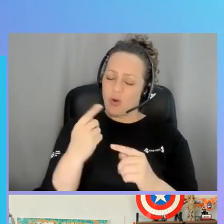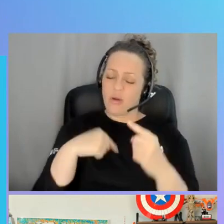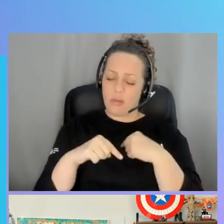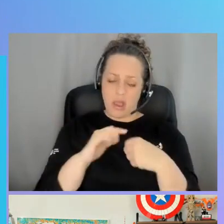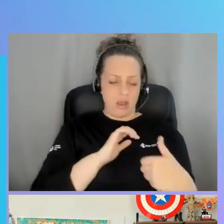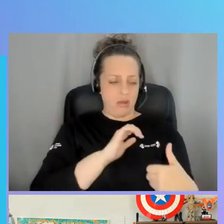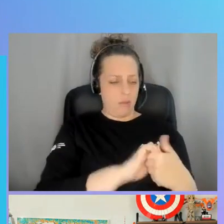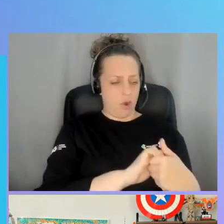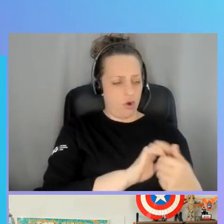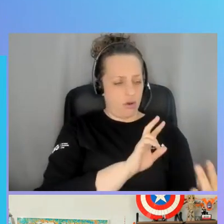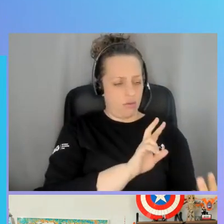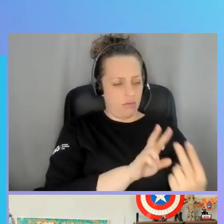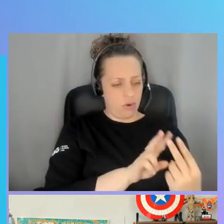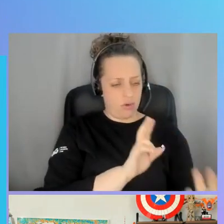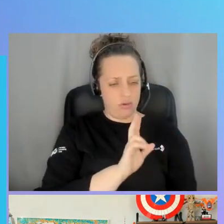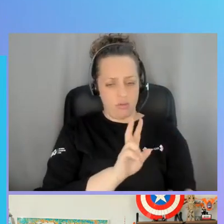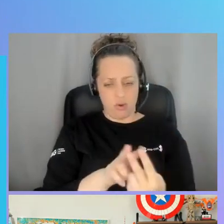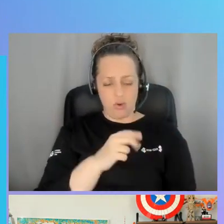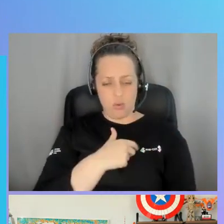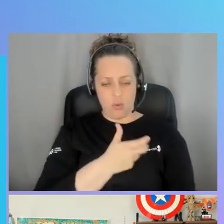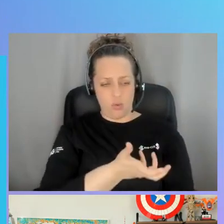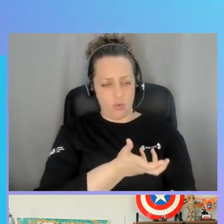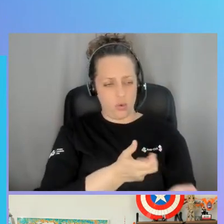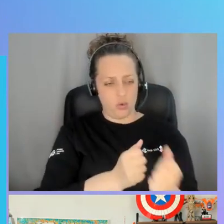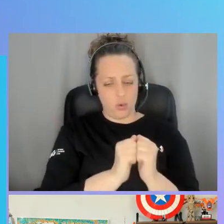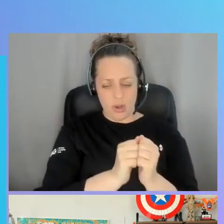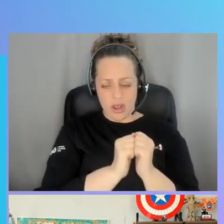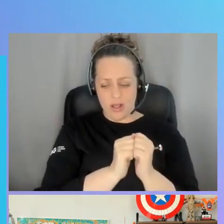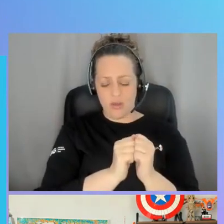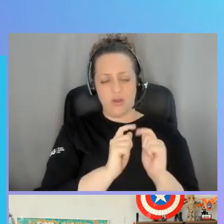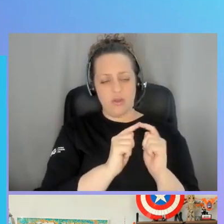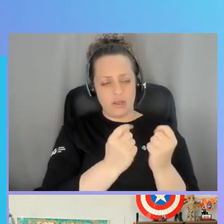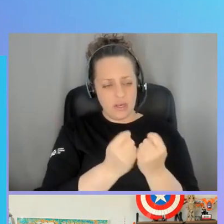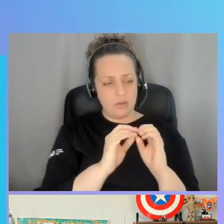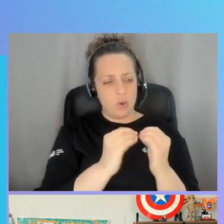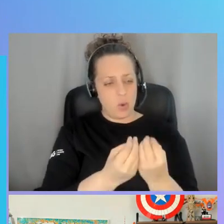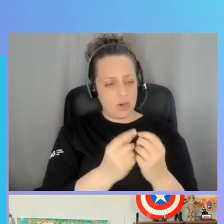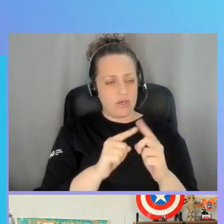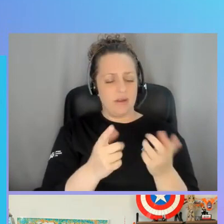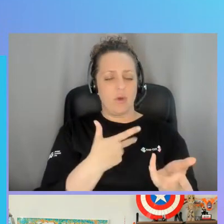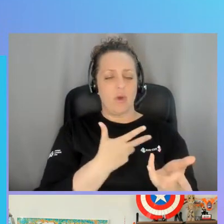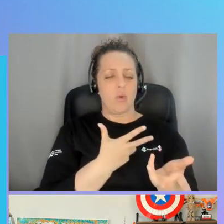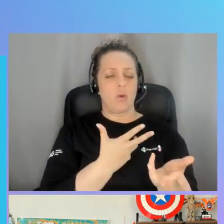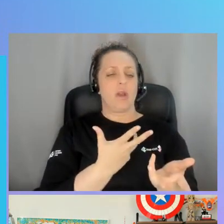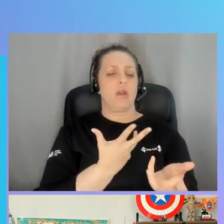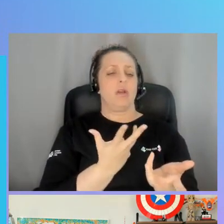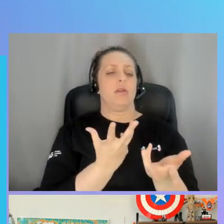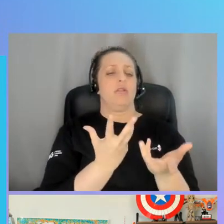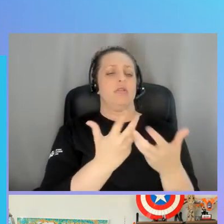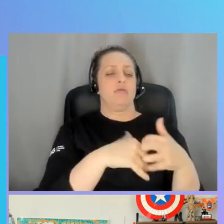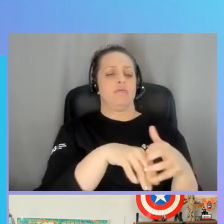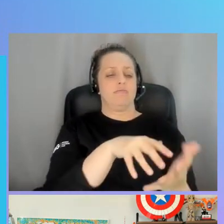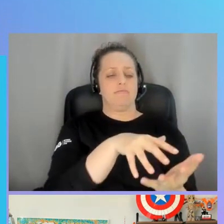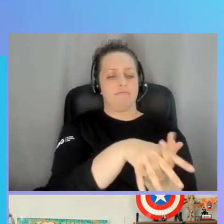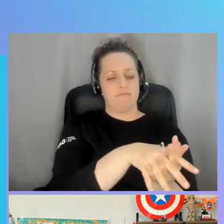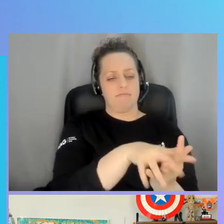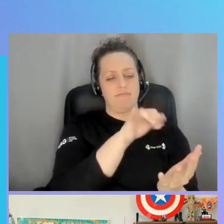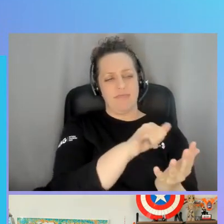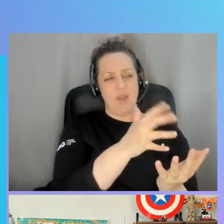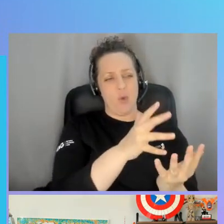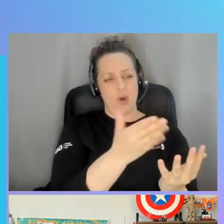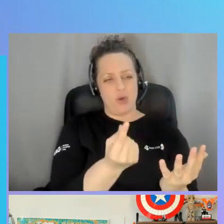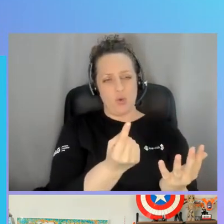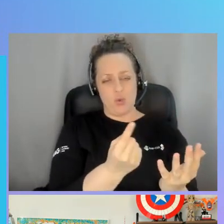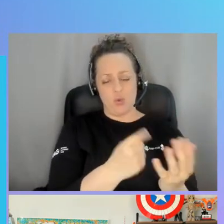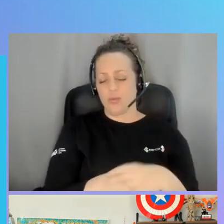these existing processes and teams and parts of the organization and inject accessibility into what we're already doing? So that's what